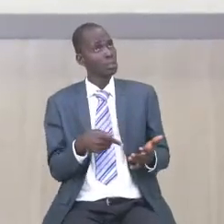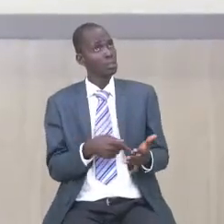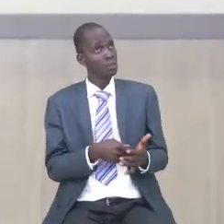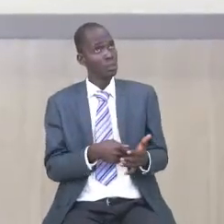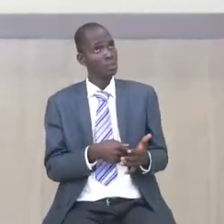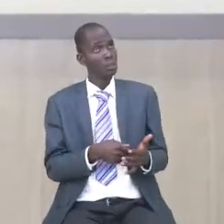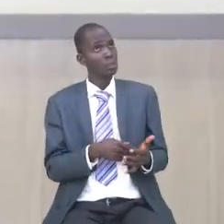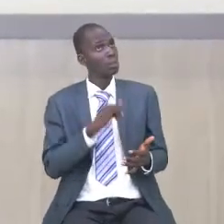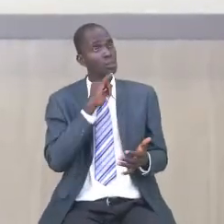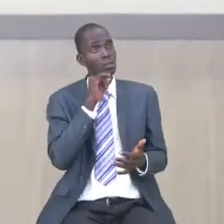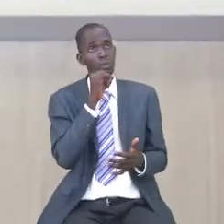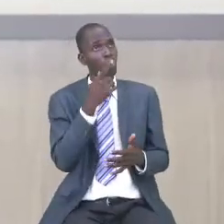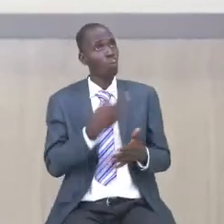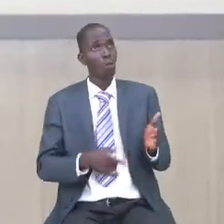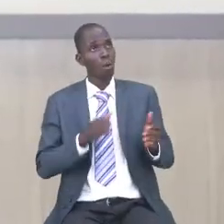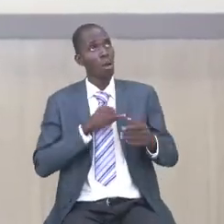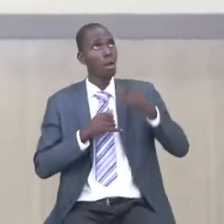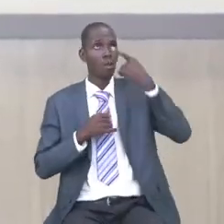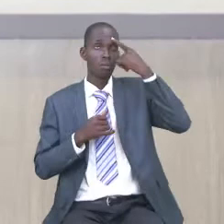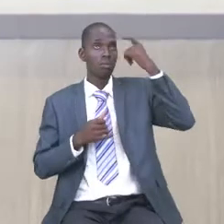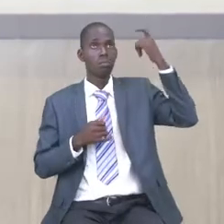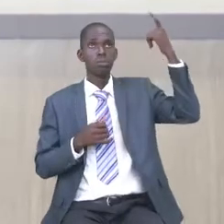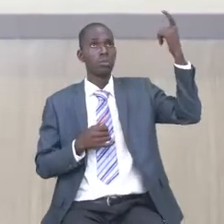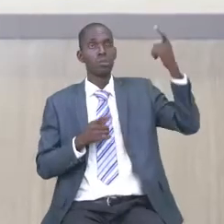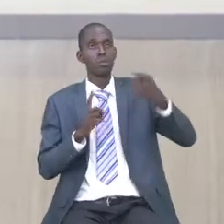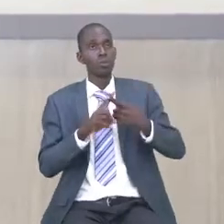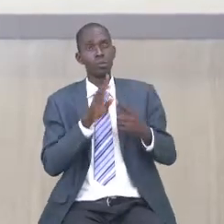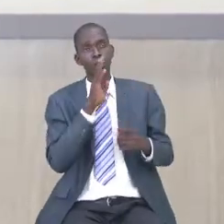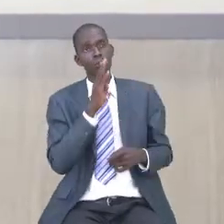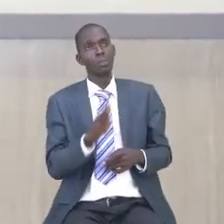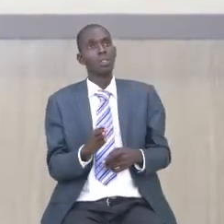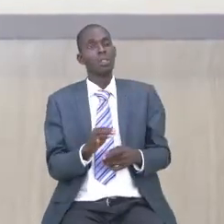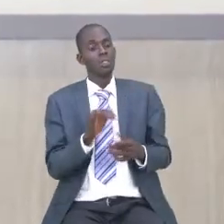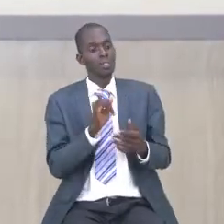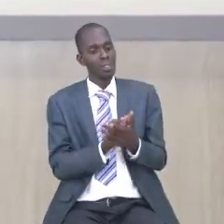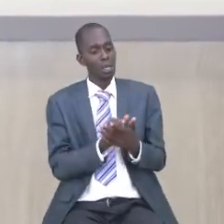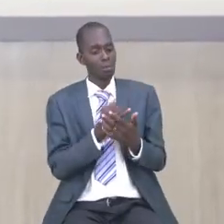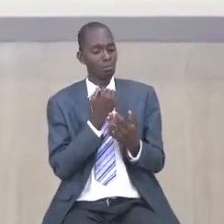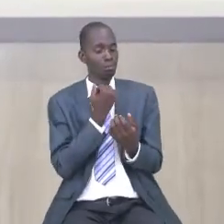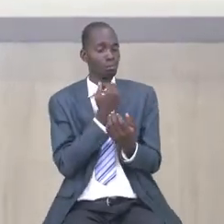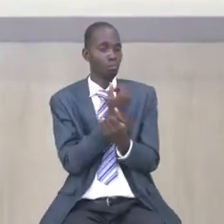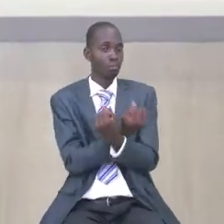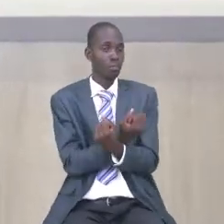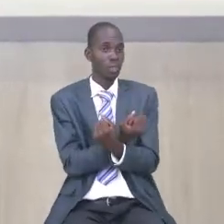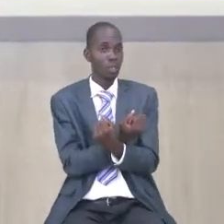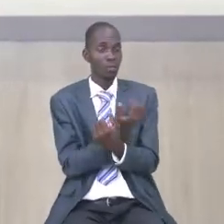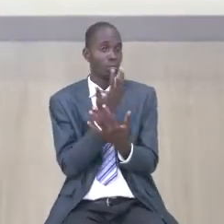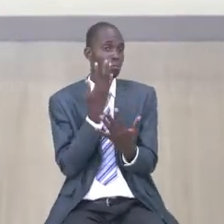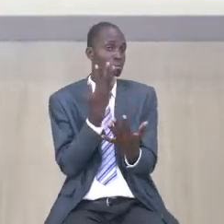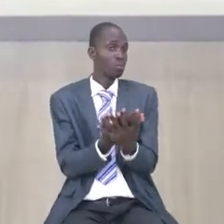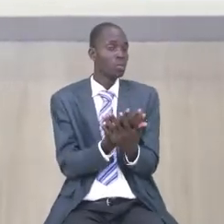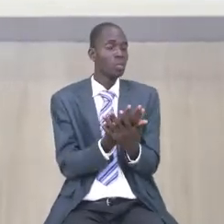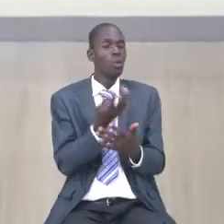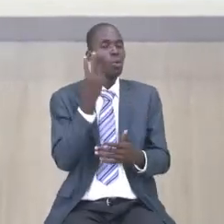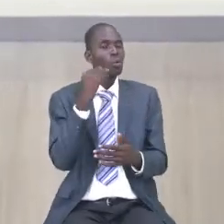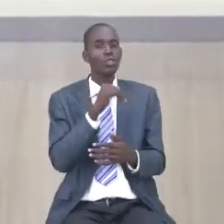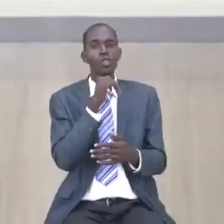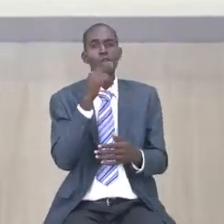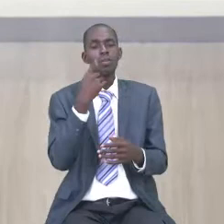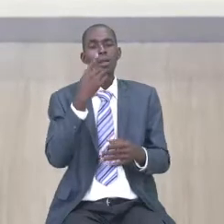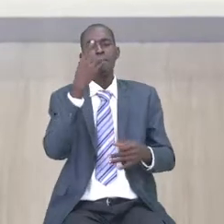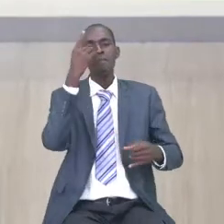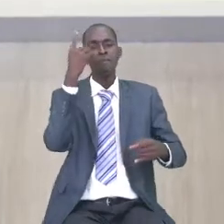my dream? He knew that prison was not the final